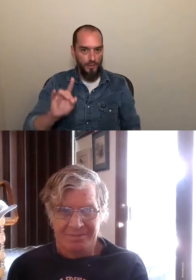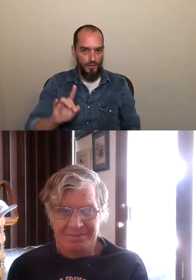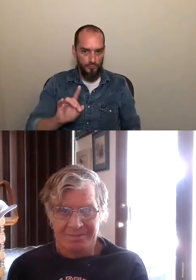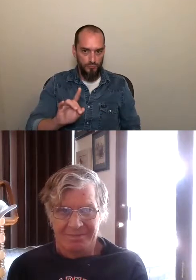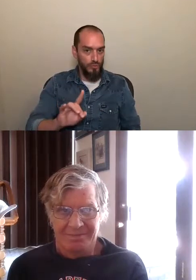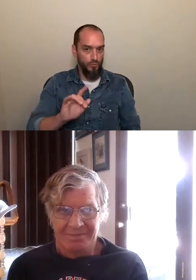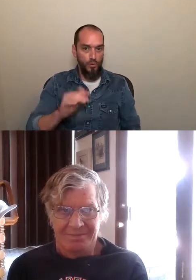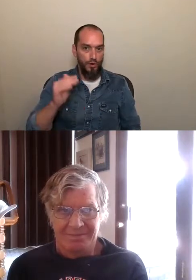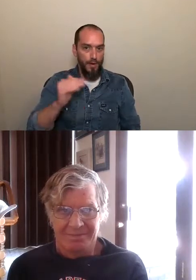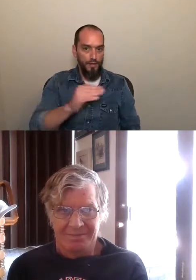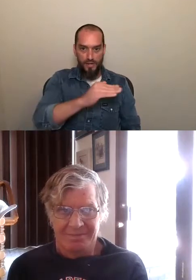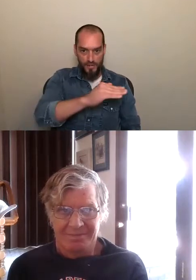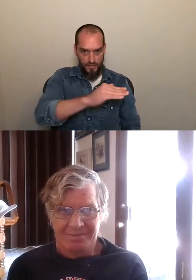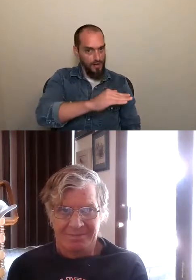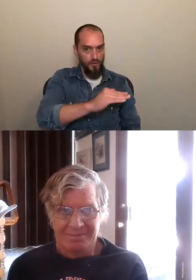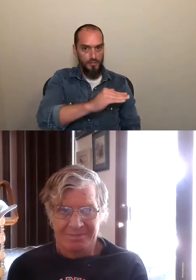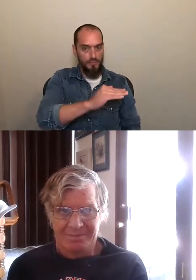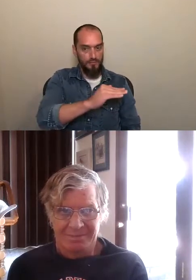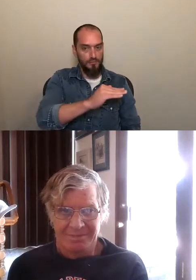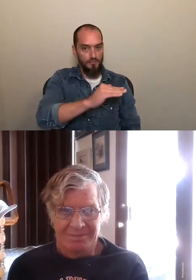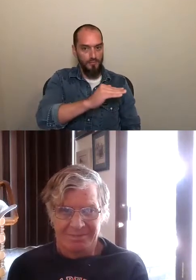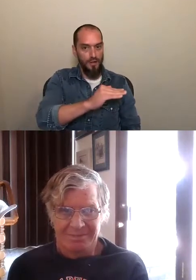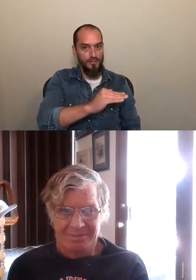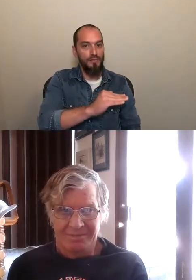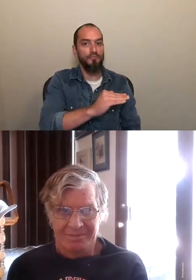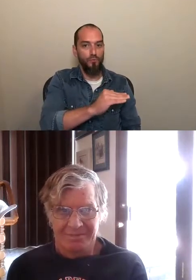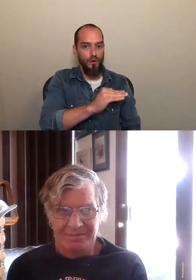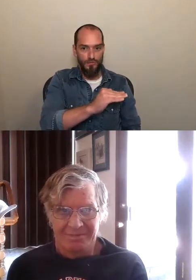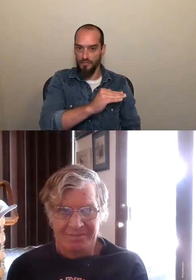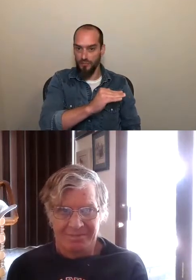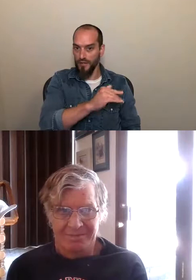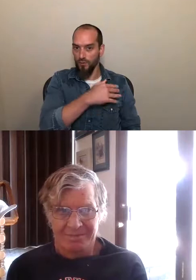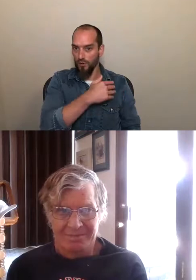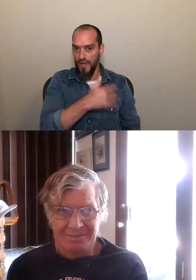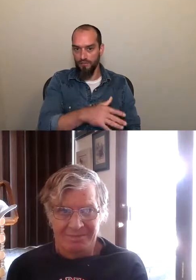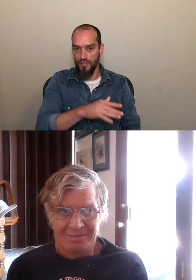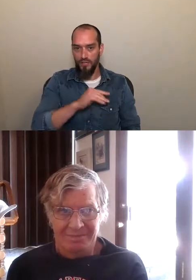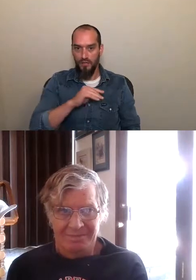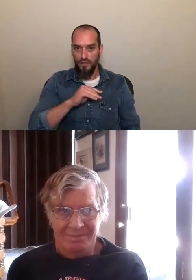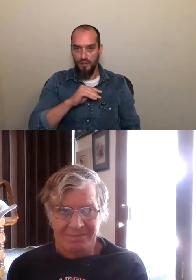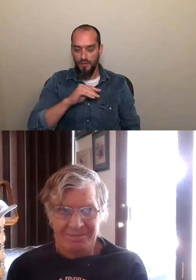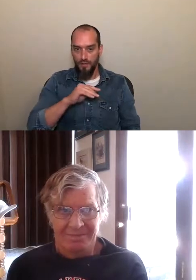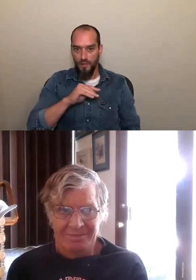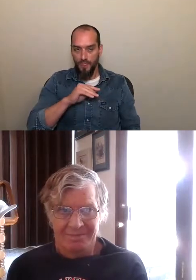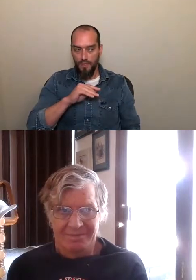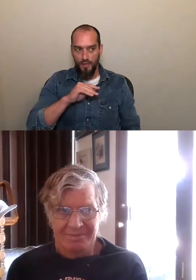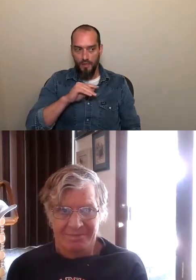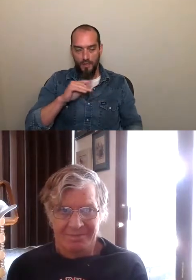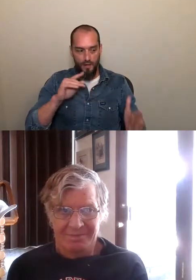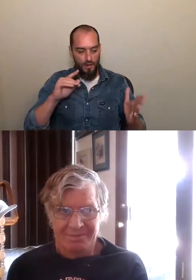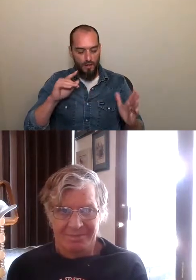small amounts of liquid water migrate into areas unintended for water retention, like a wall cavity.